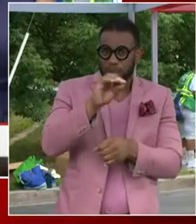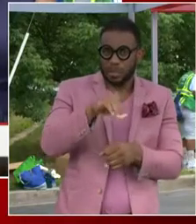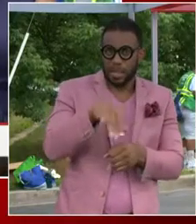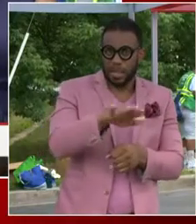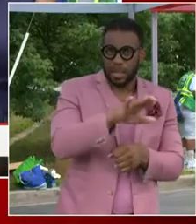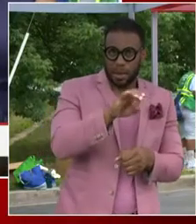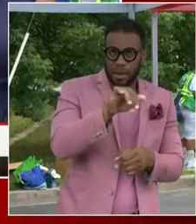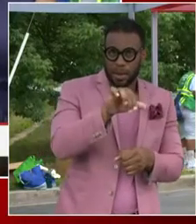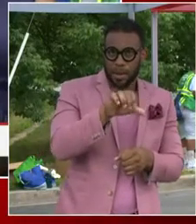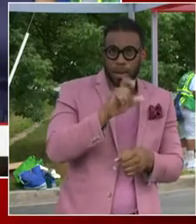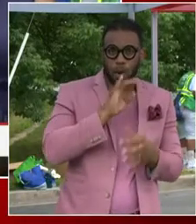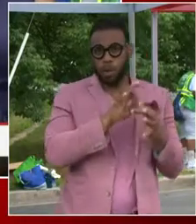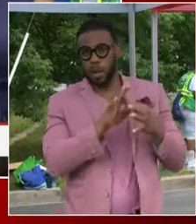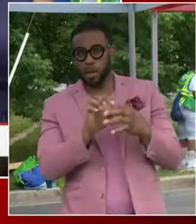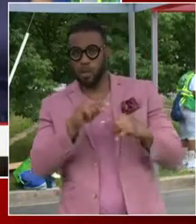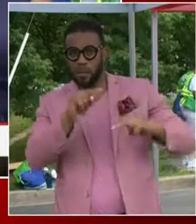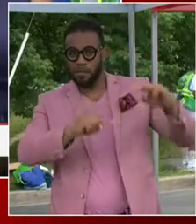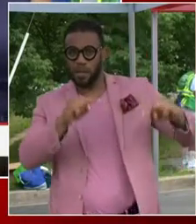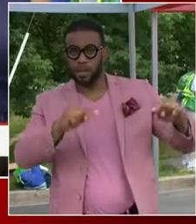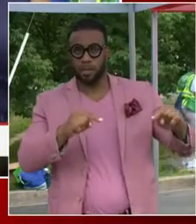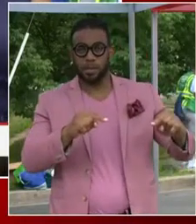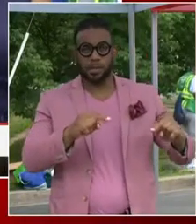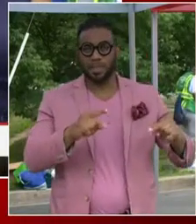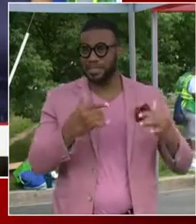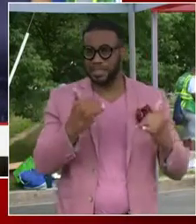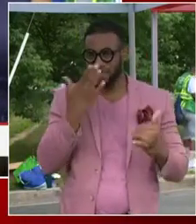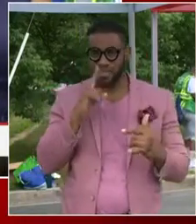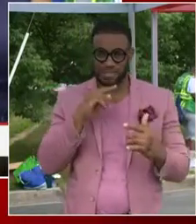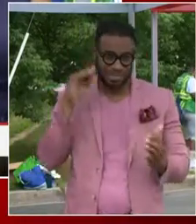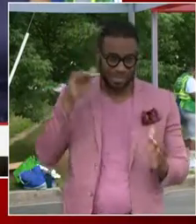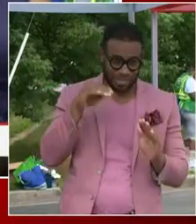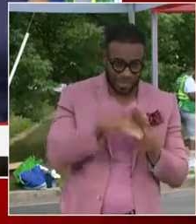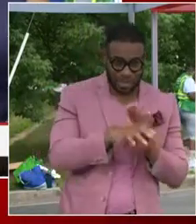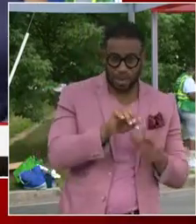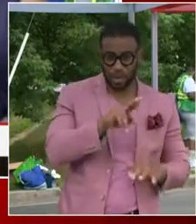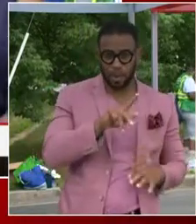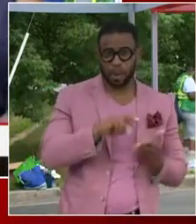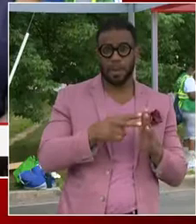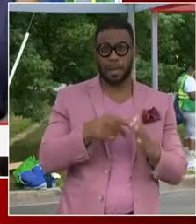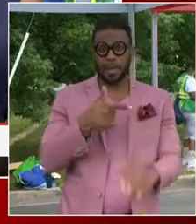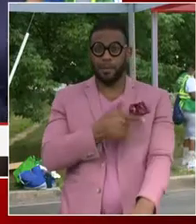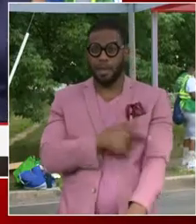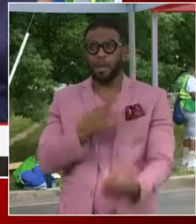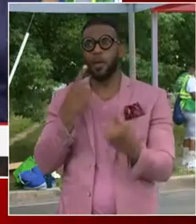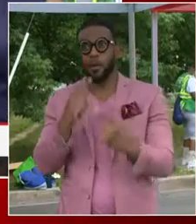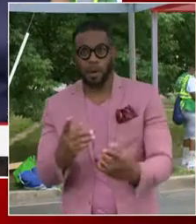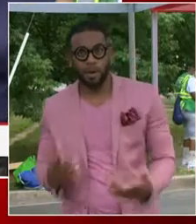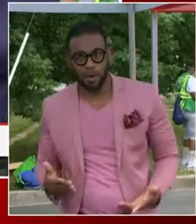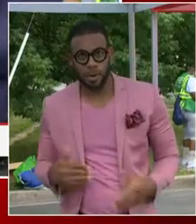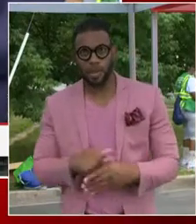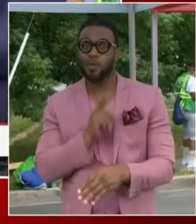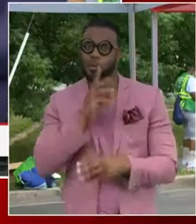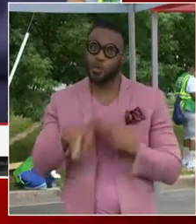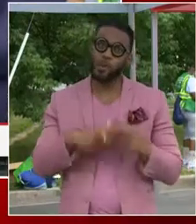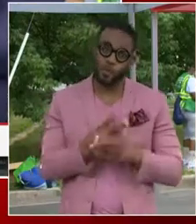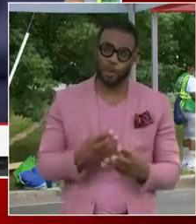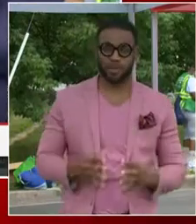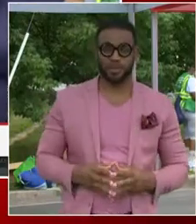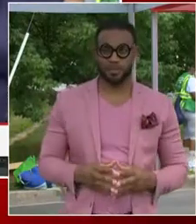of their cases are related to variants. And they're still seeing declines in rates, which means that the vaccines work in the real world